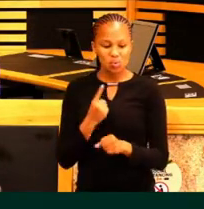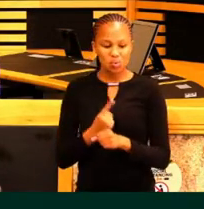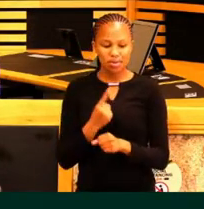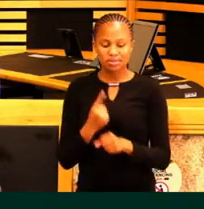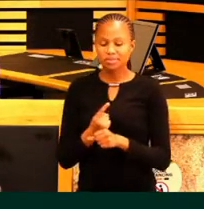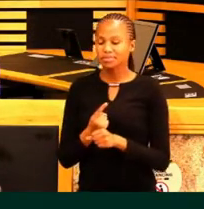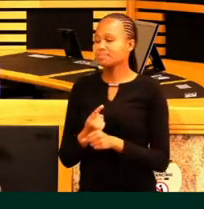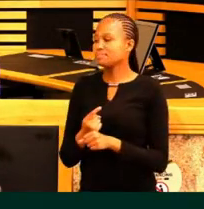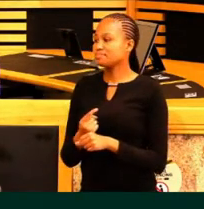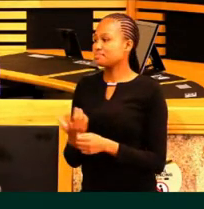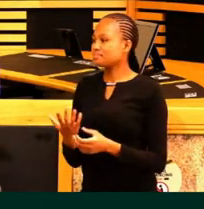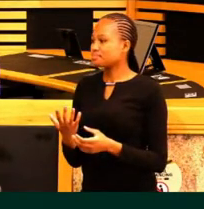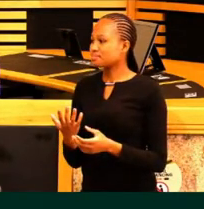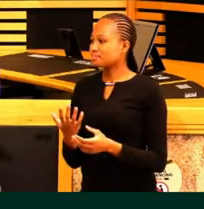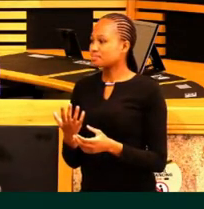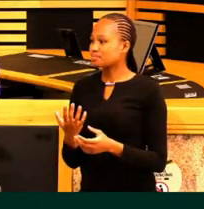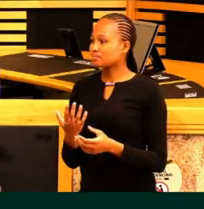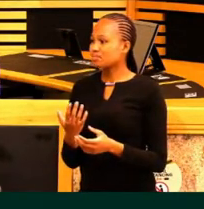foreign